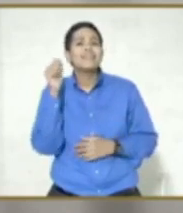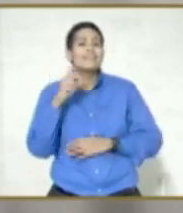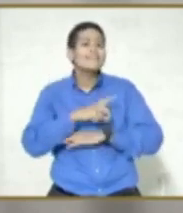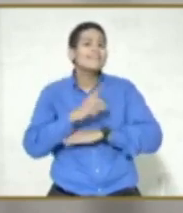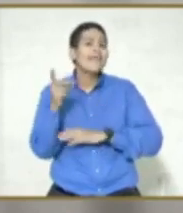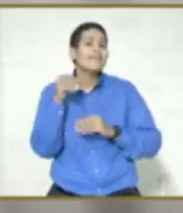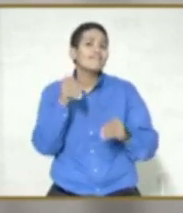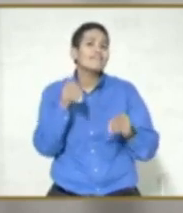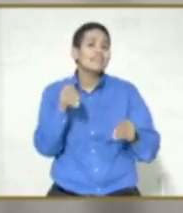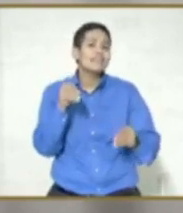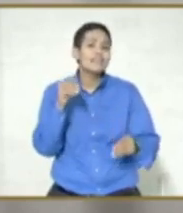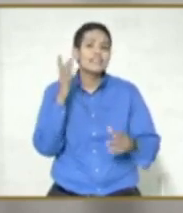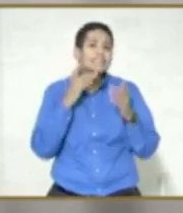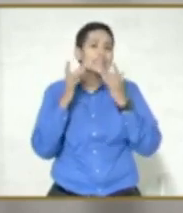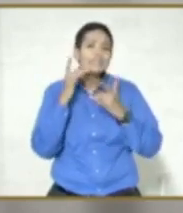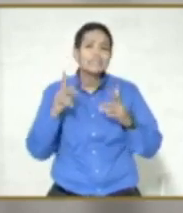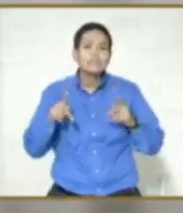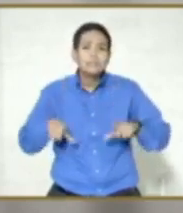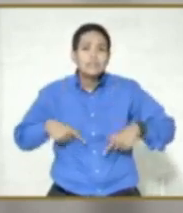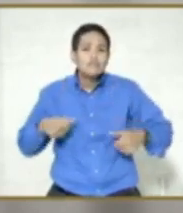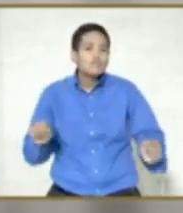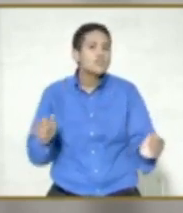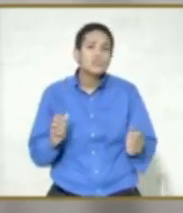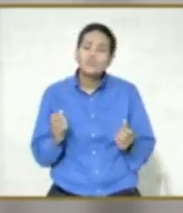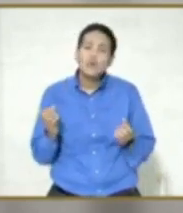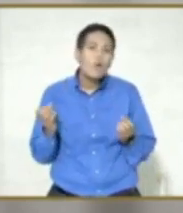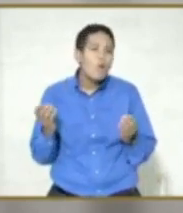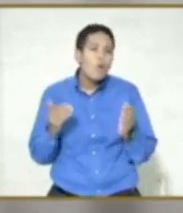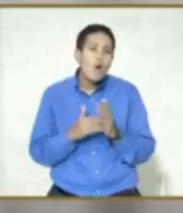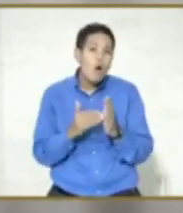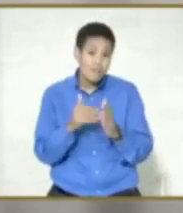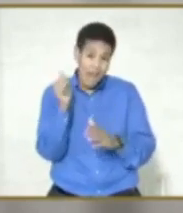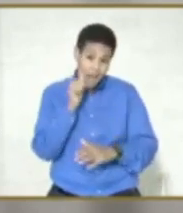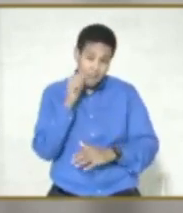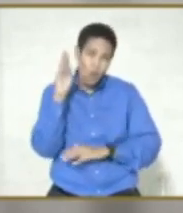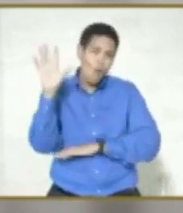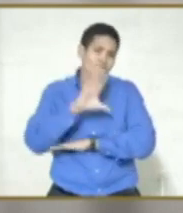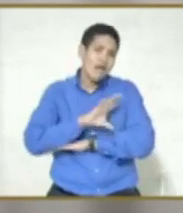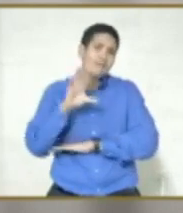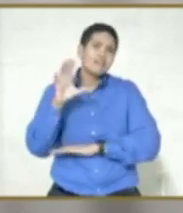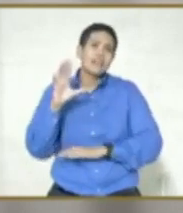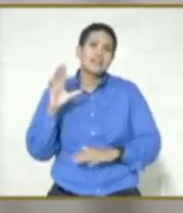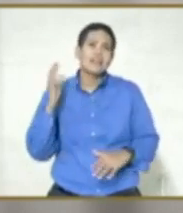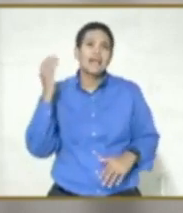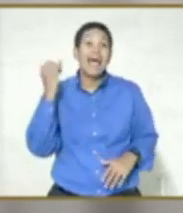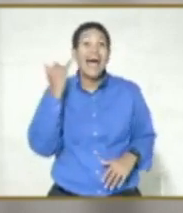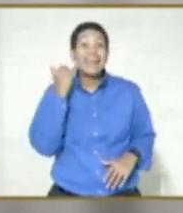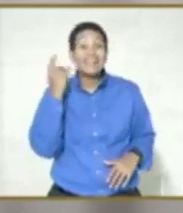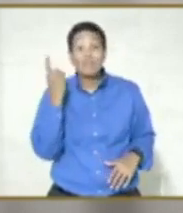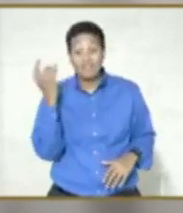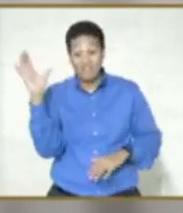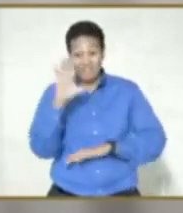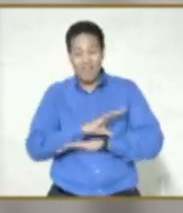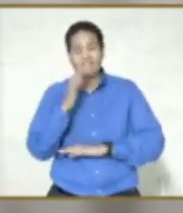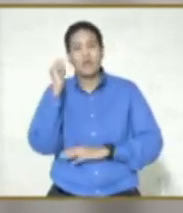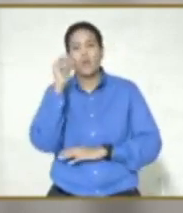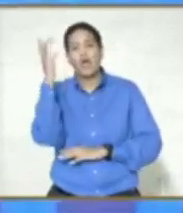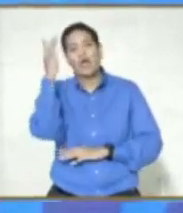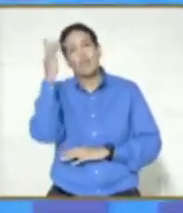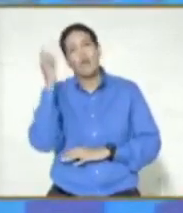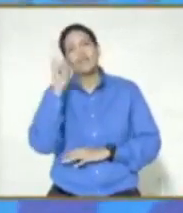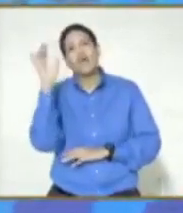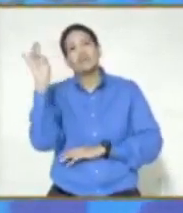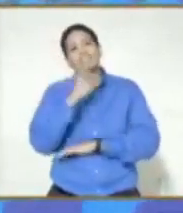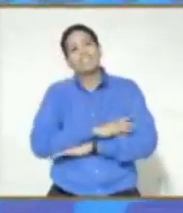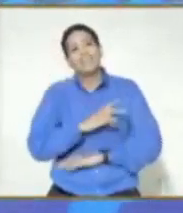every day or 5 days? And if so, why not 7 days a week? Well, I guess you